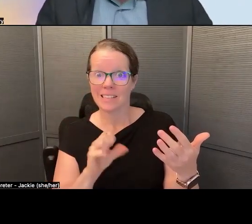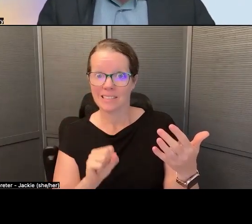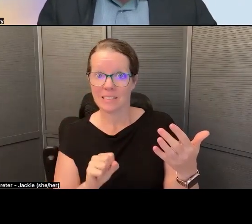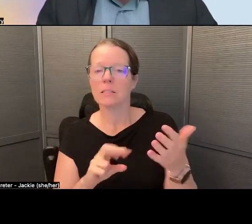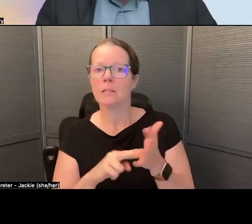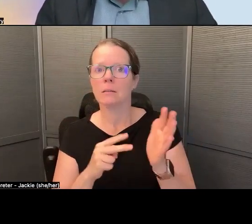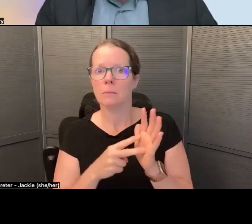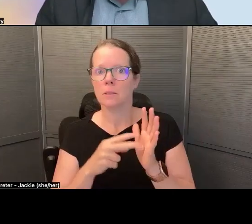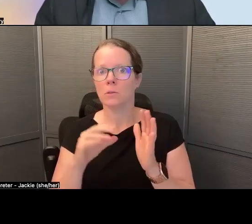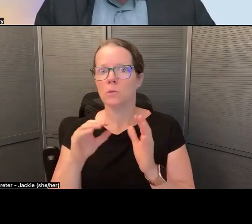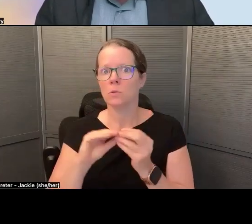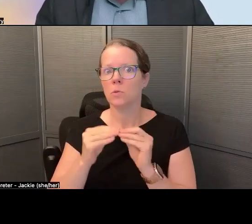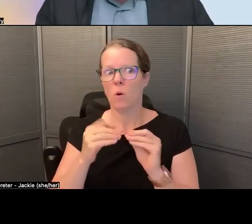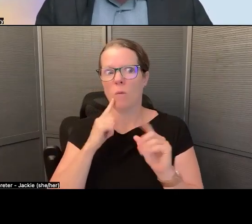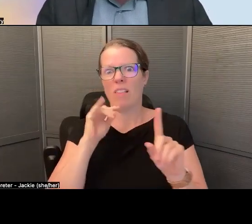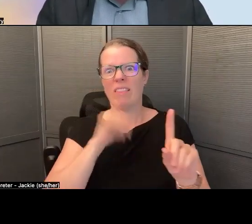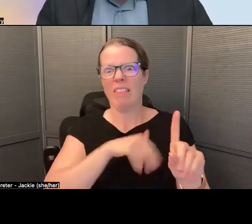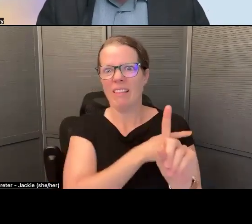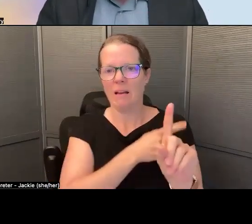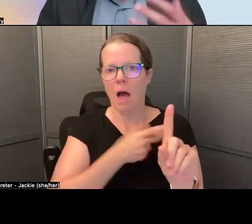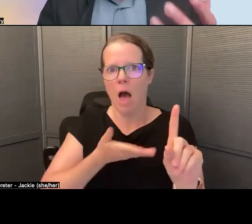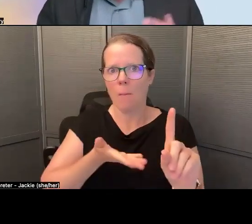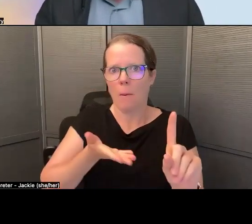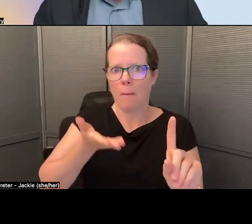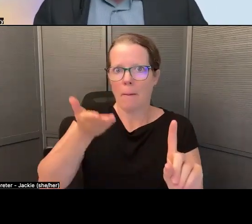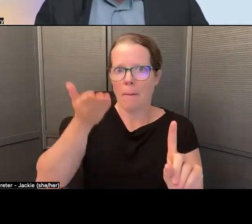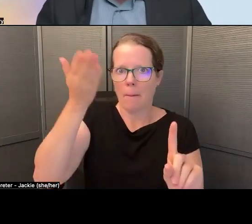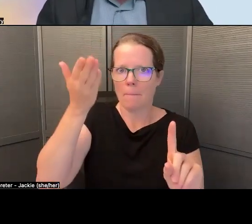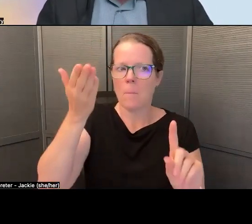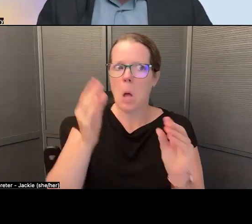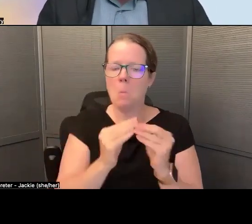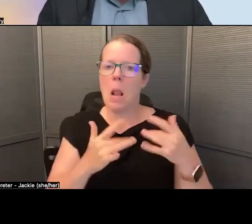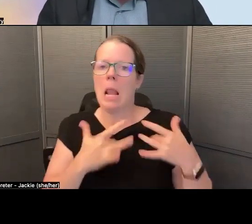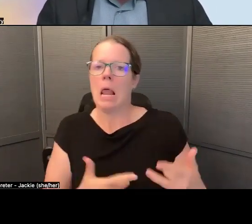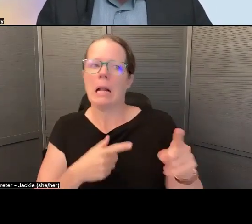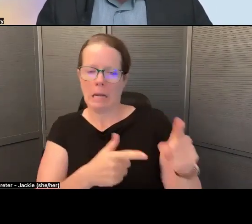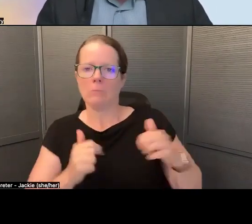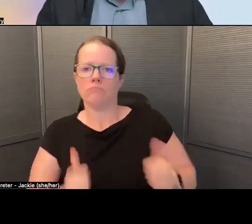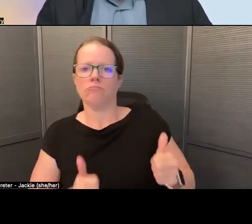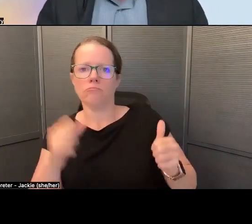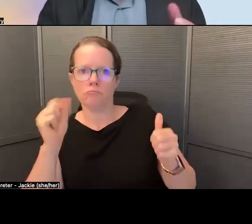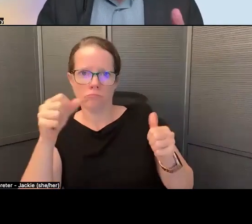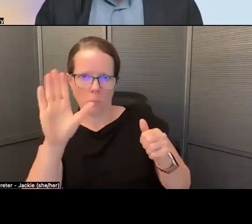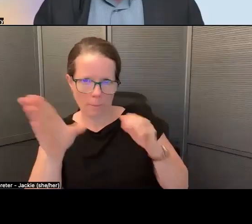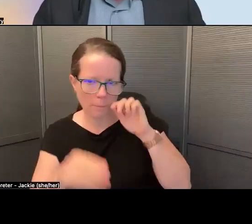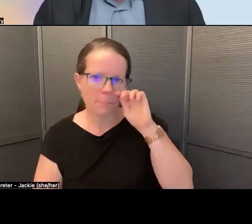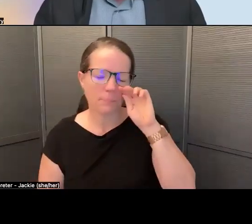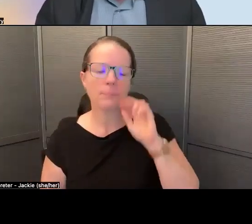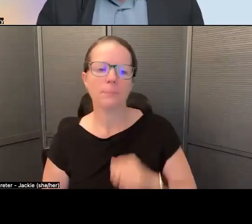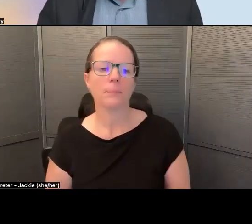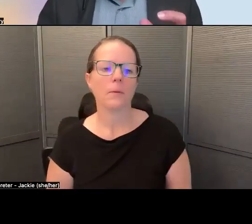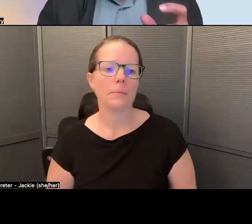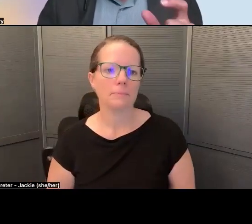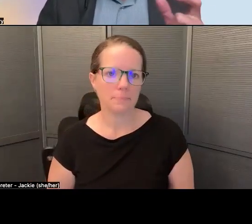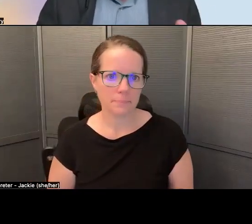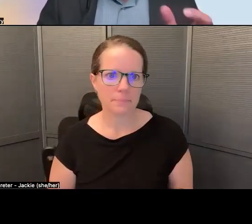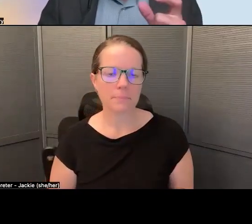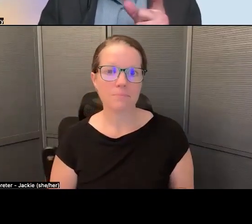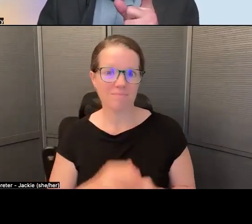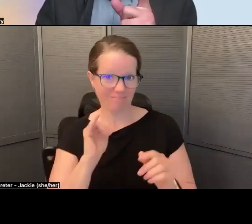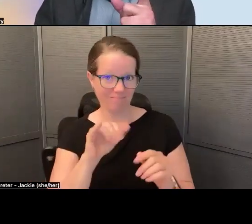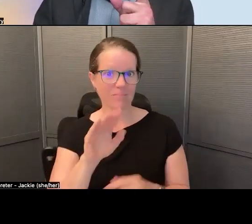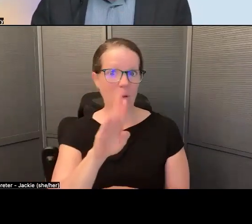the indicated risk of aggression. So that's an indicator of an aggression risk. We also looked at